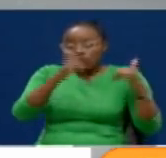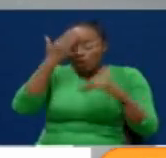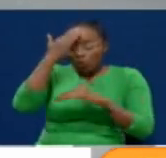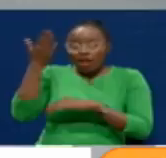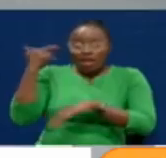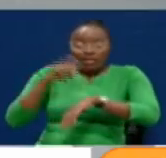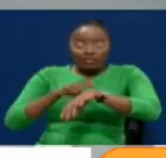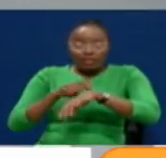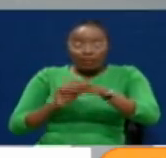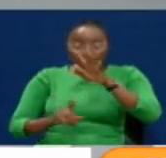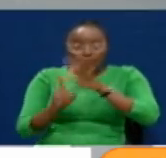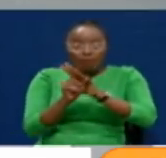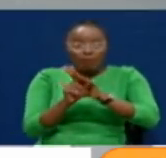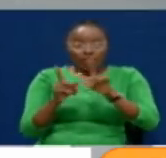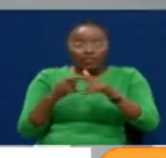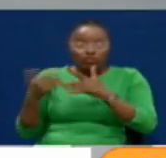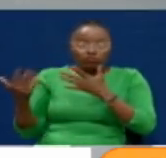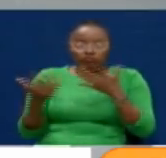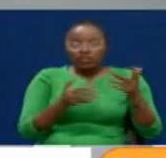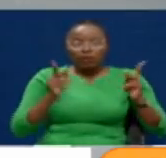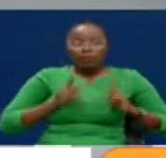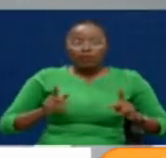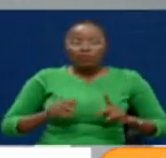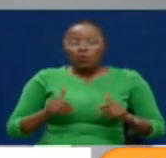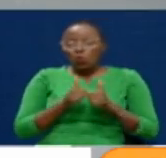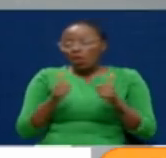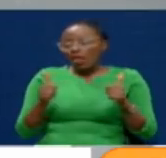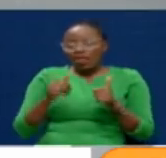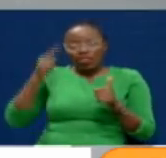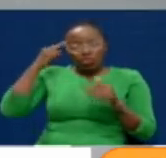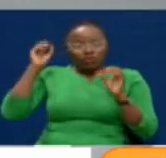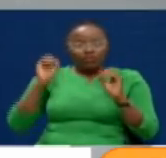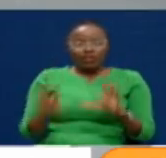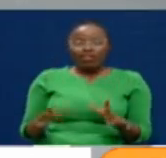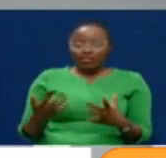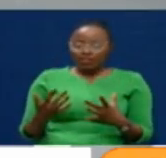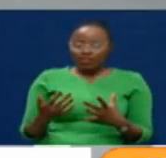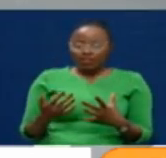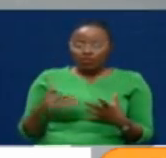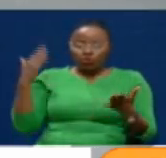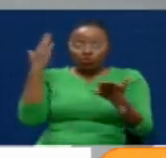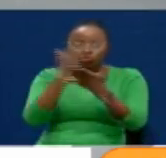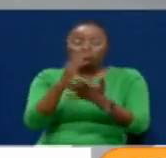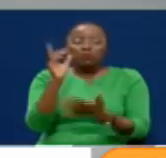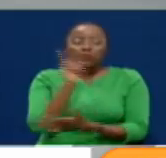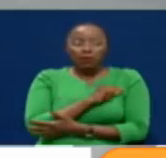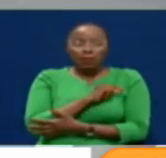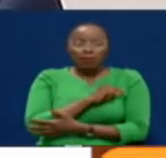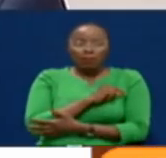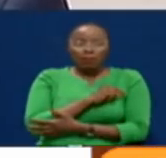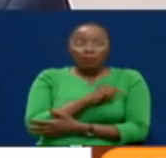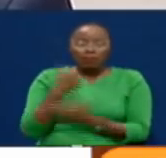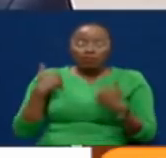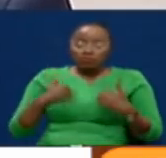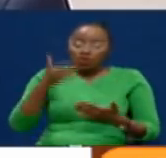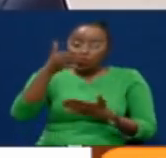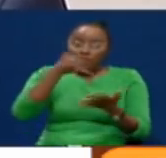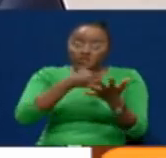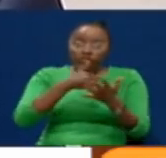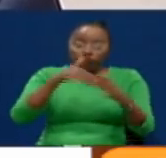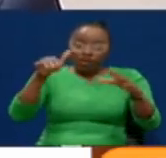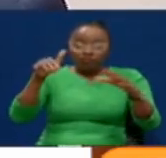they raised that, and even to bring hawkers into town, it wasn't well thought out, and we you know, stopped it. We want a better plan, and we've